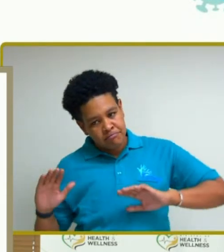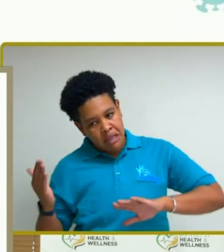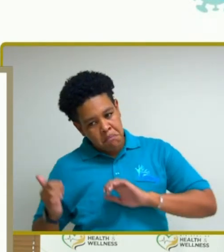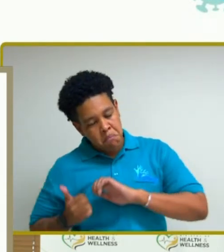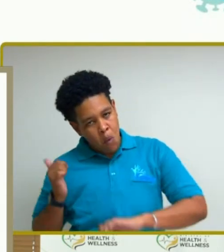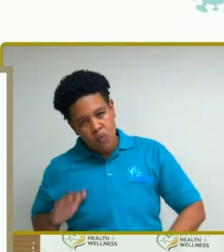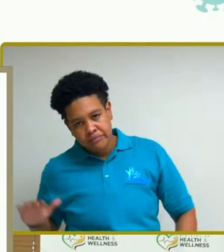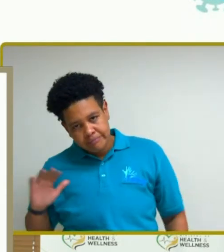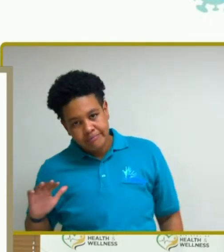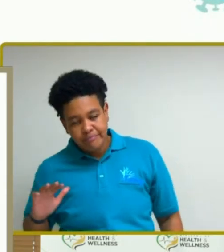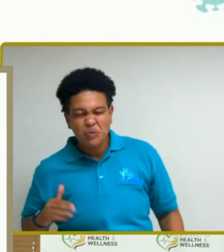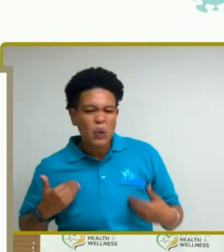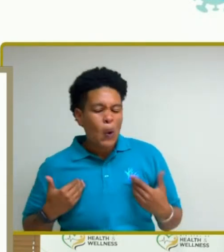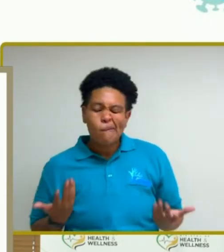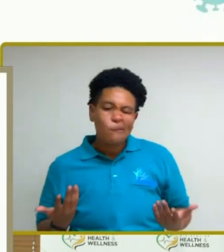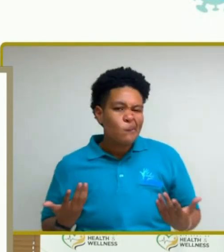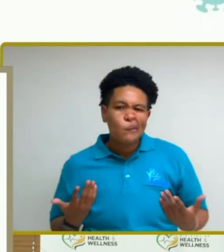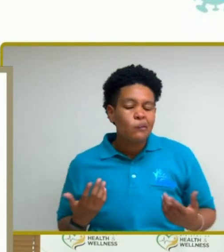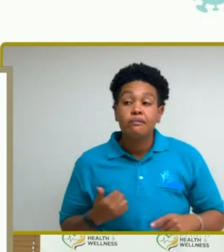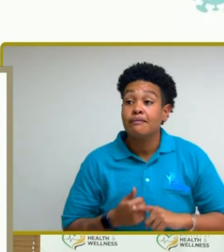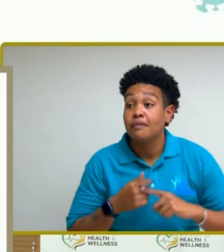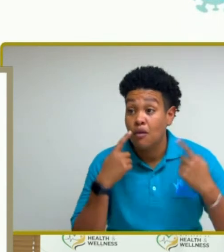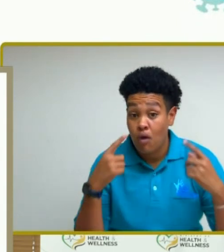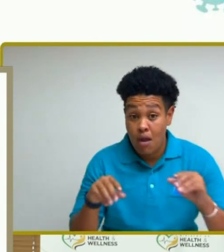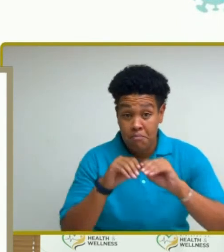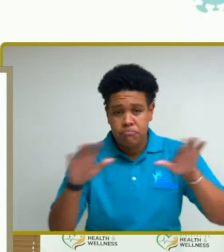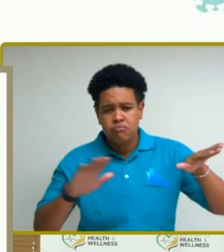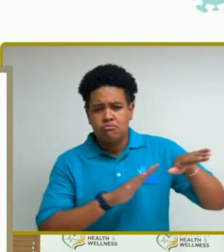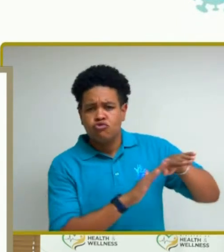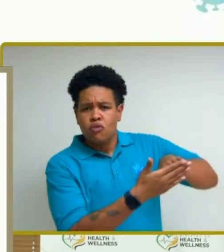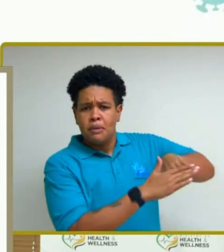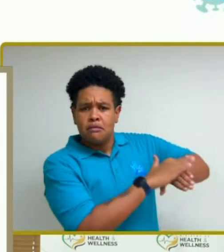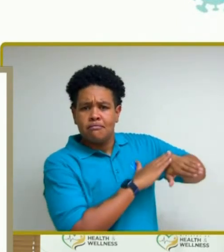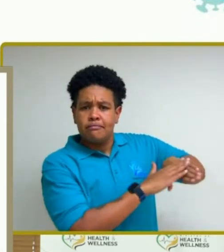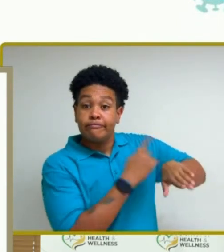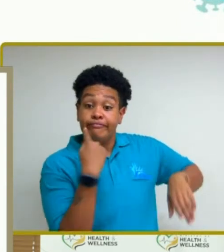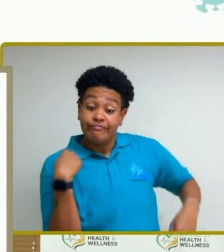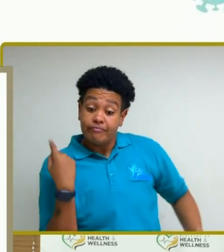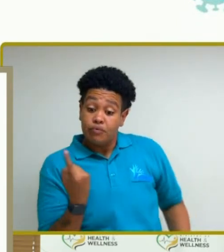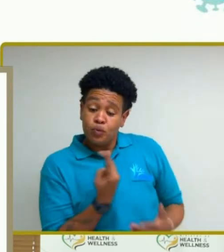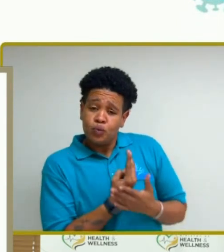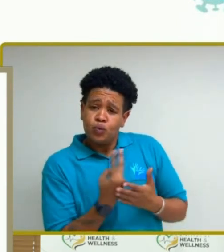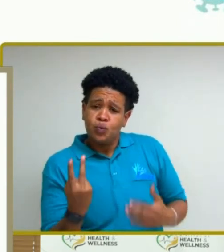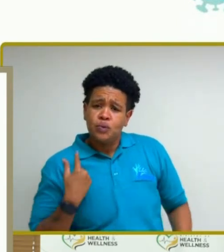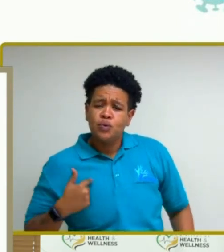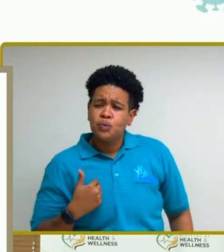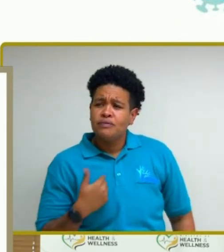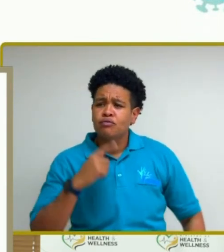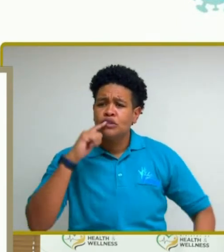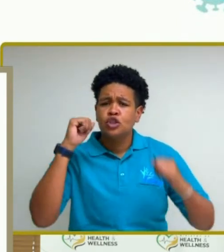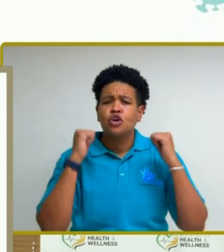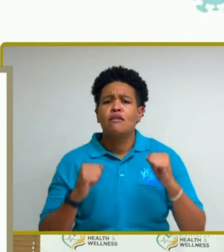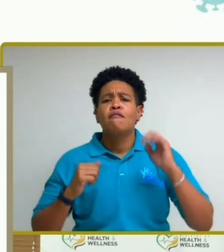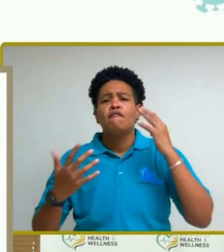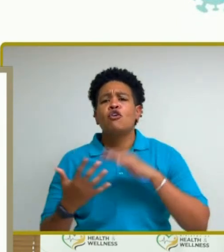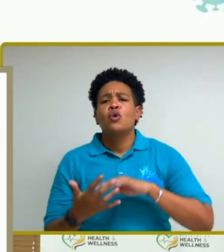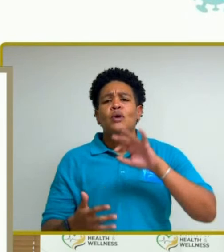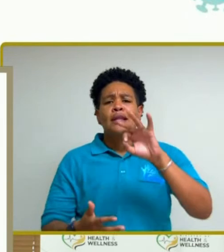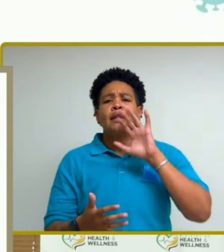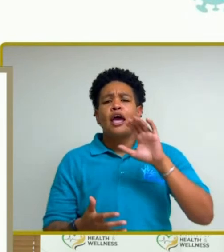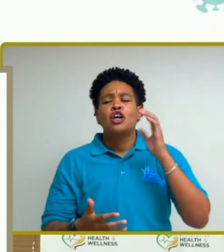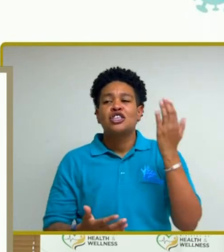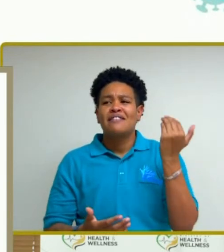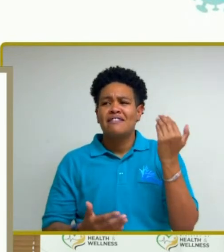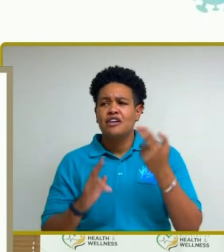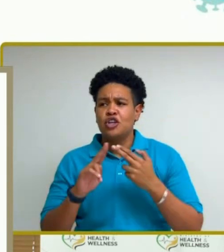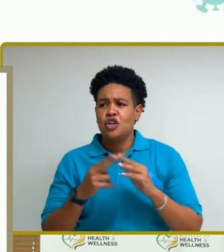us an idea across the parishes what is happening now. Over the last 2 weeks, we would have confirmed